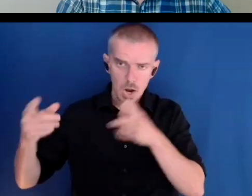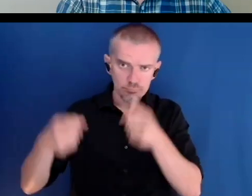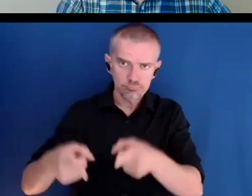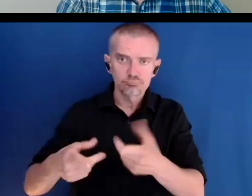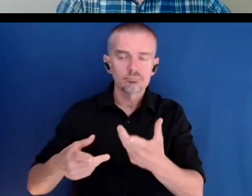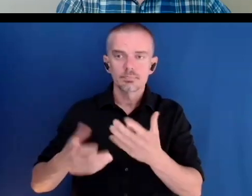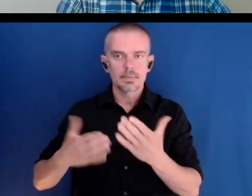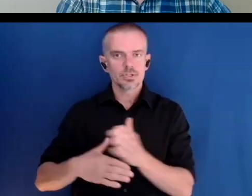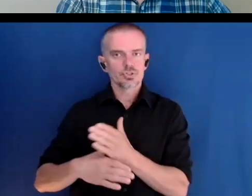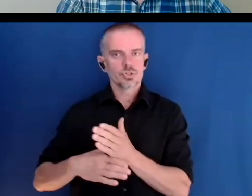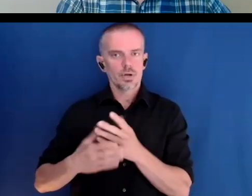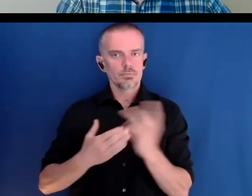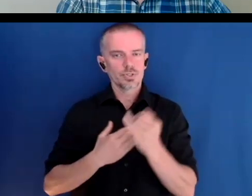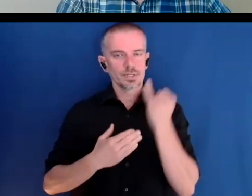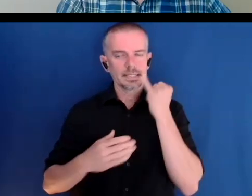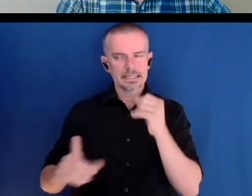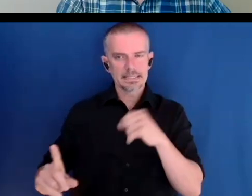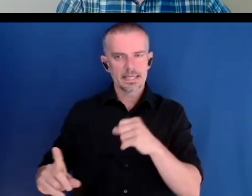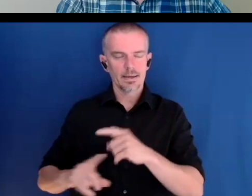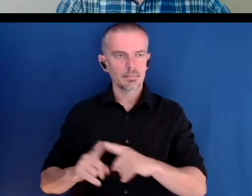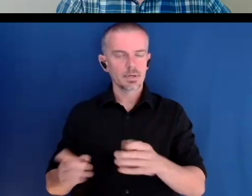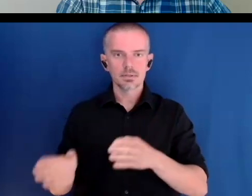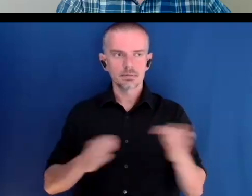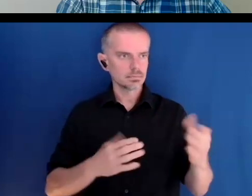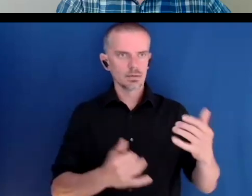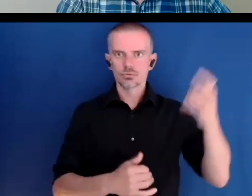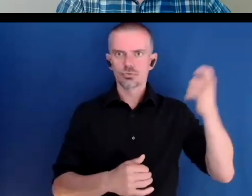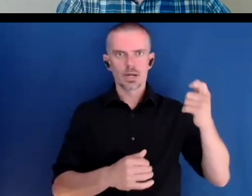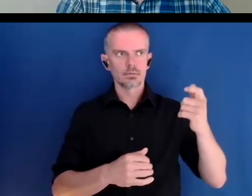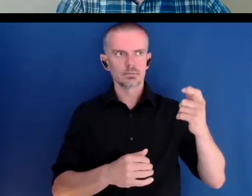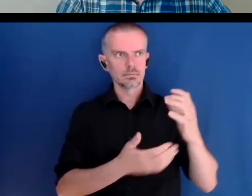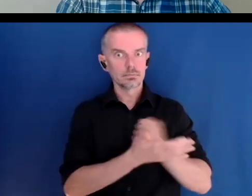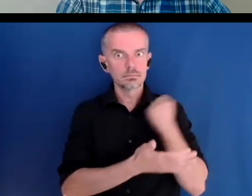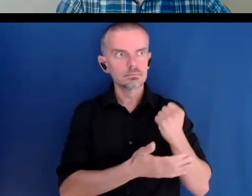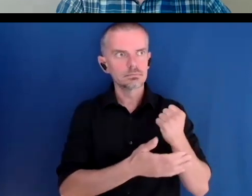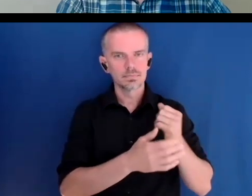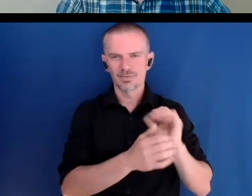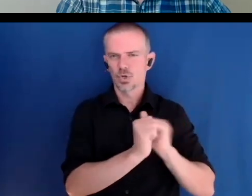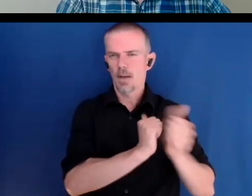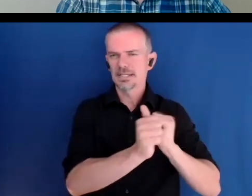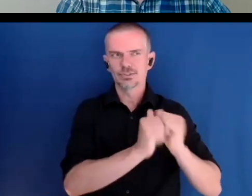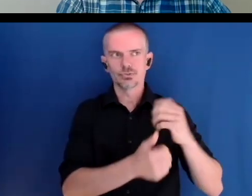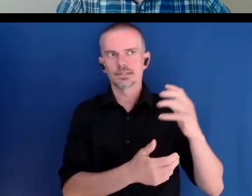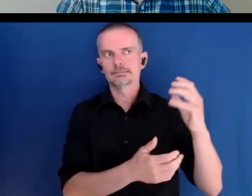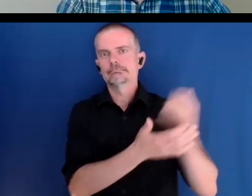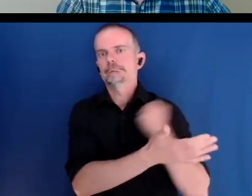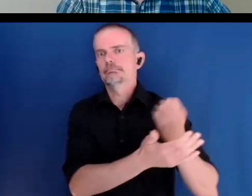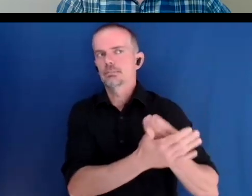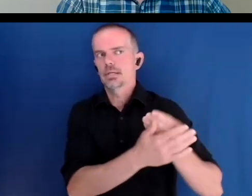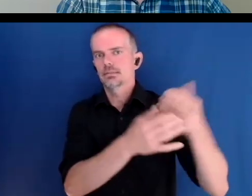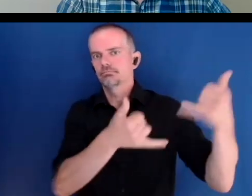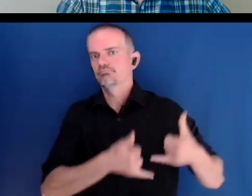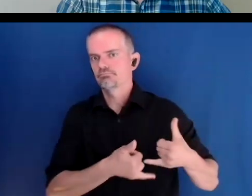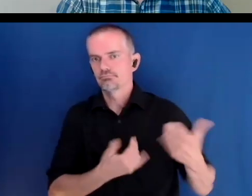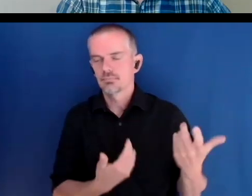shared project idea, but then you're going into this open competition process to actually go after and try to bring that money home. And so